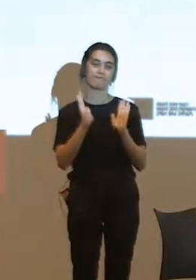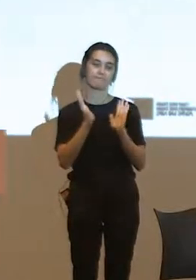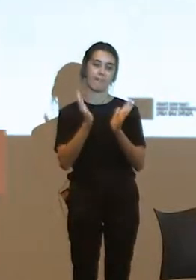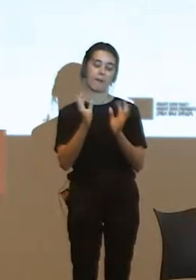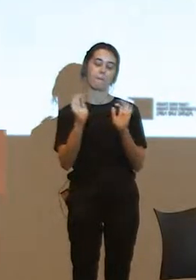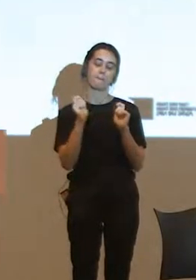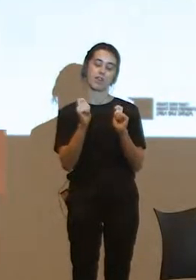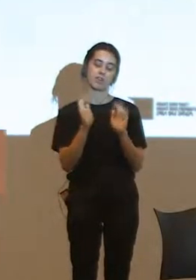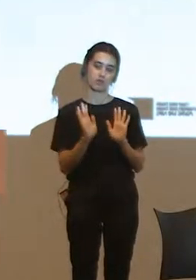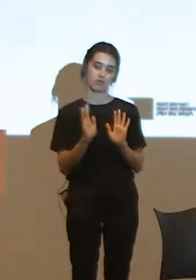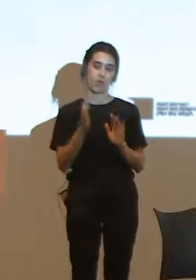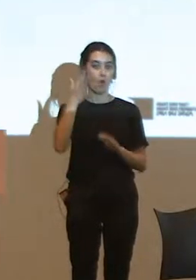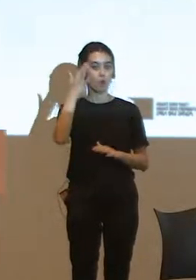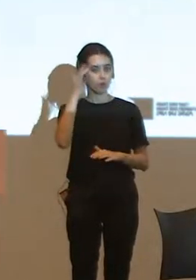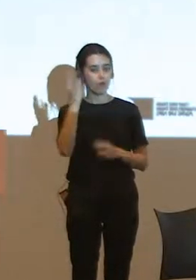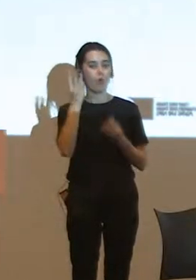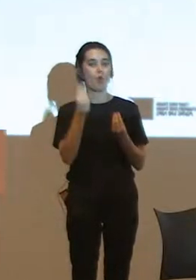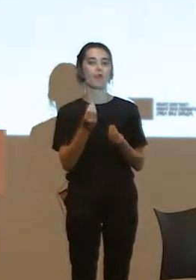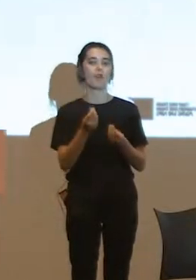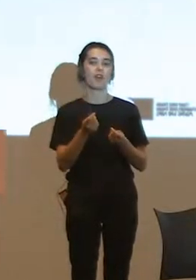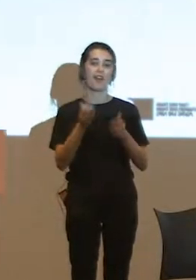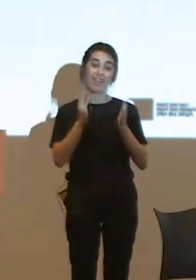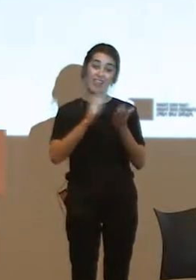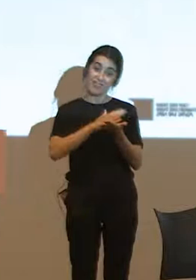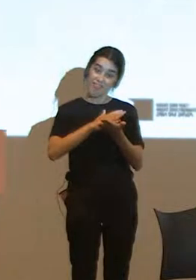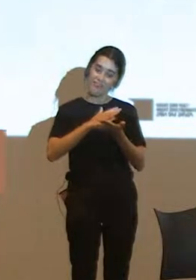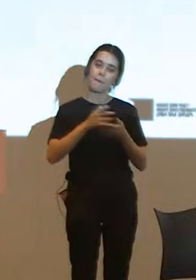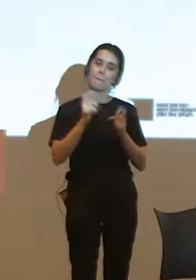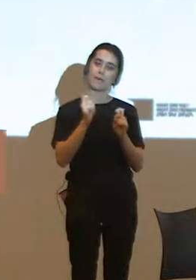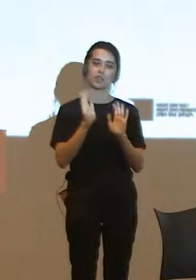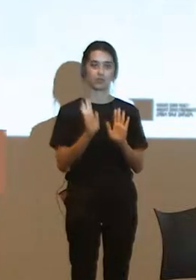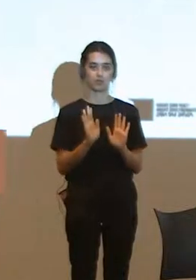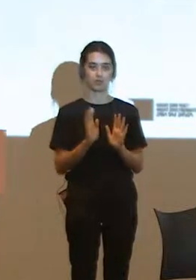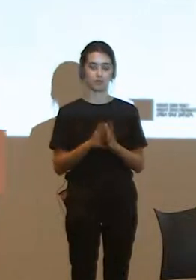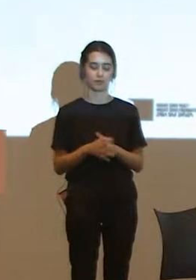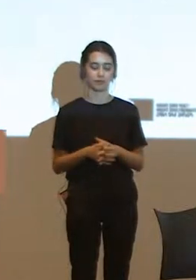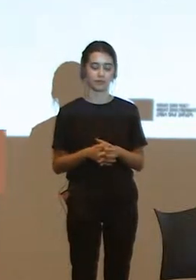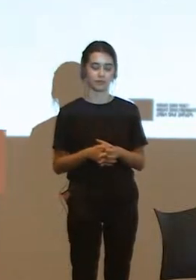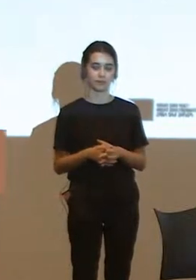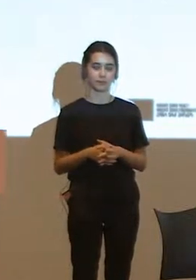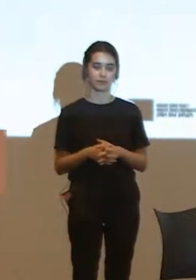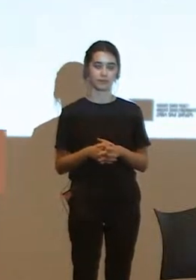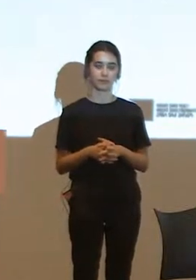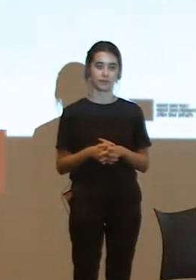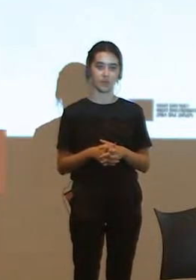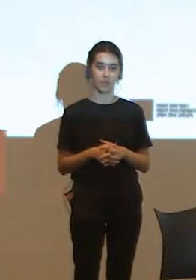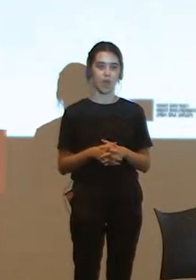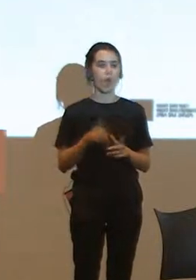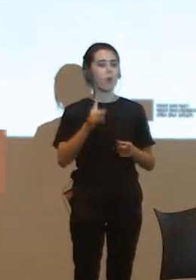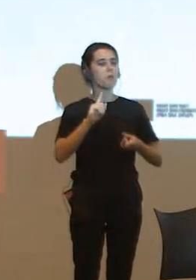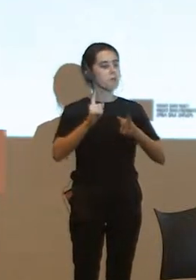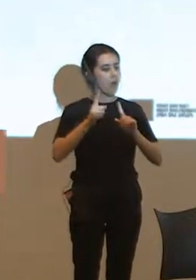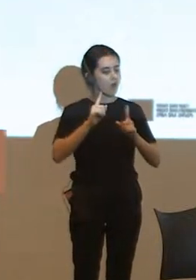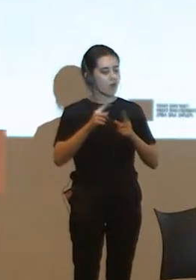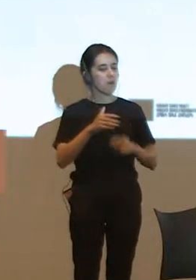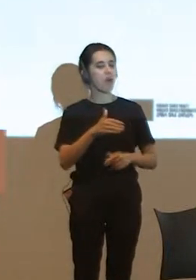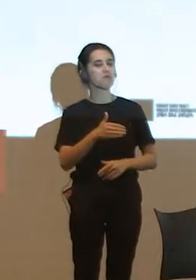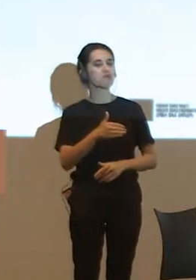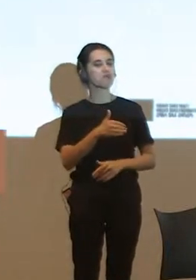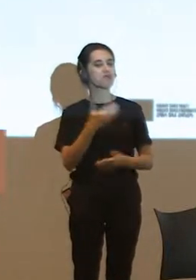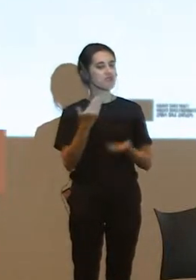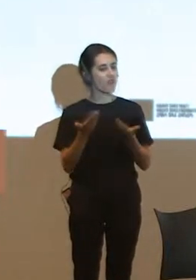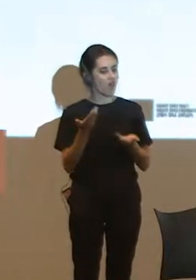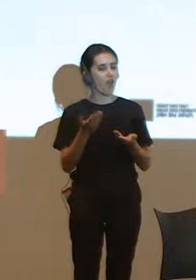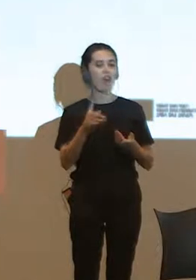professional level of work that we do and bring cases to court represent people but translate it better and